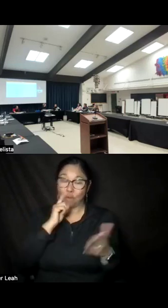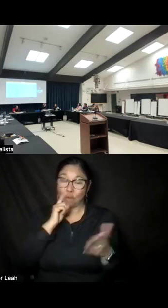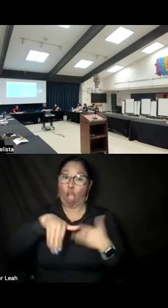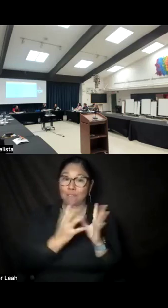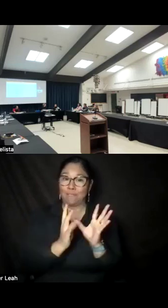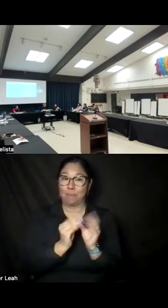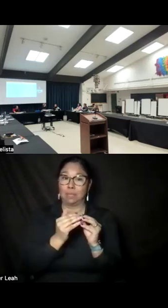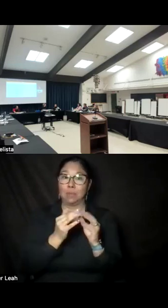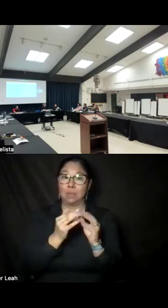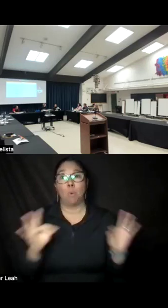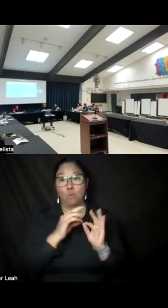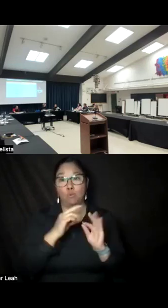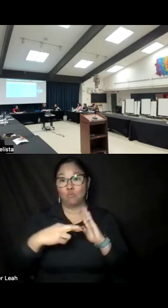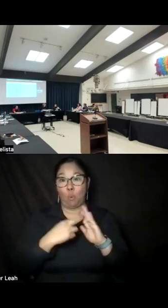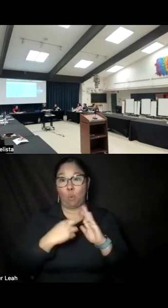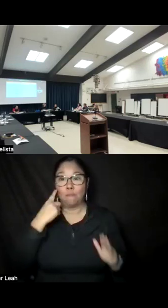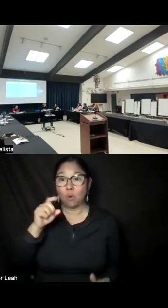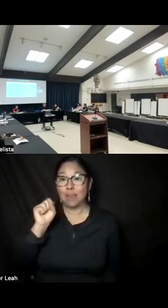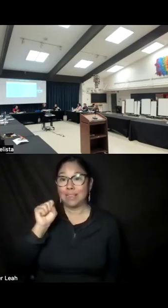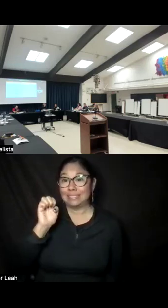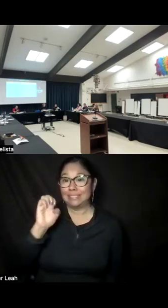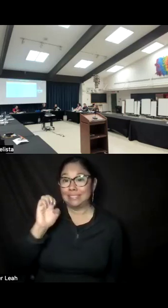important role for SSC.